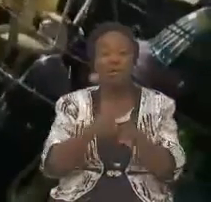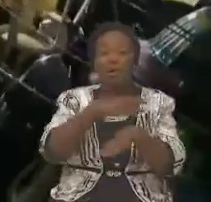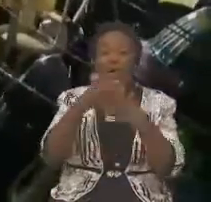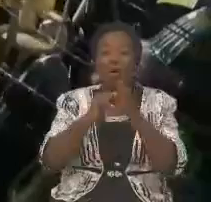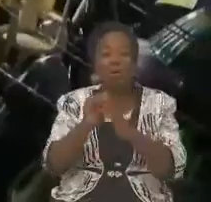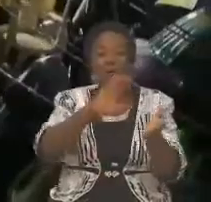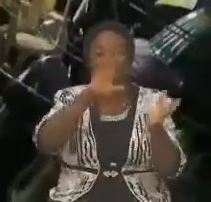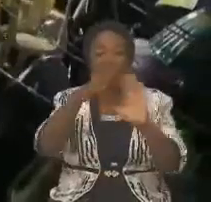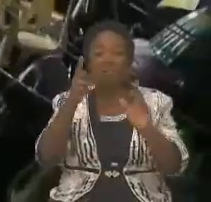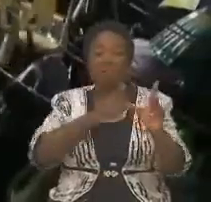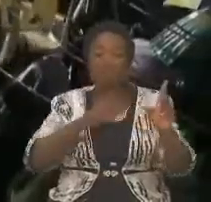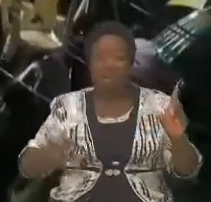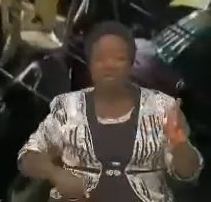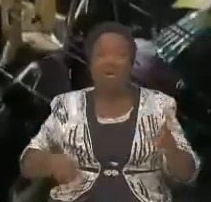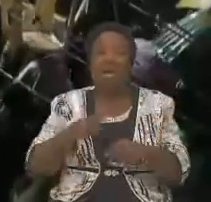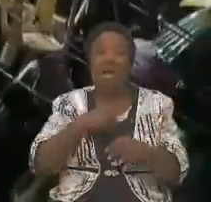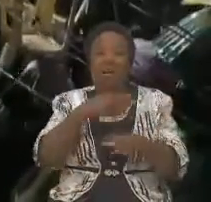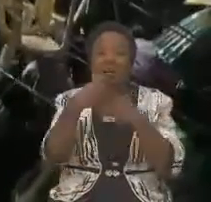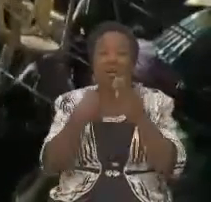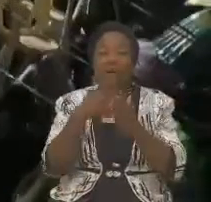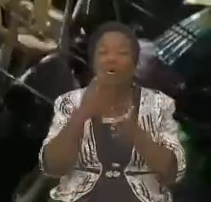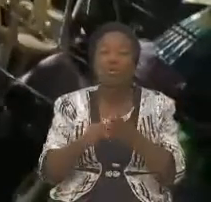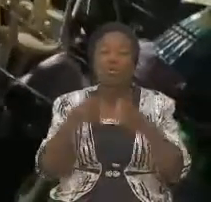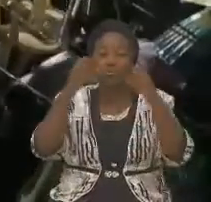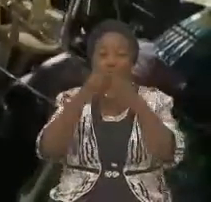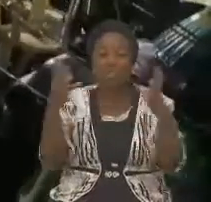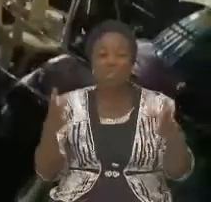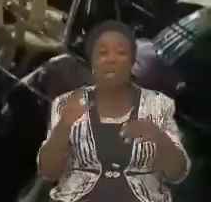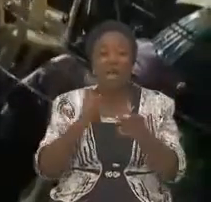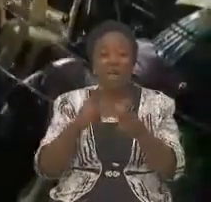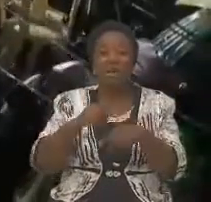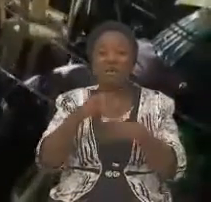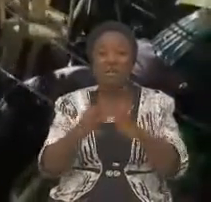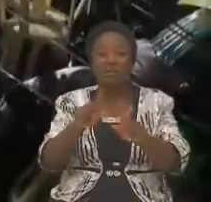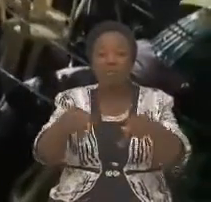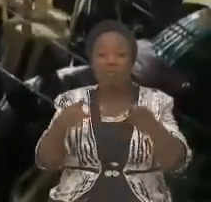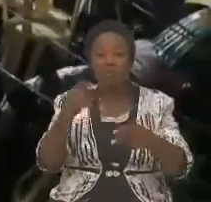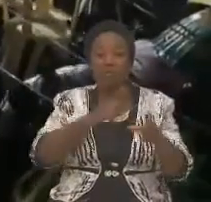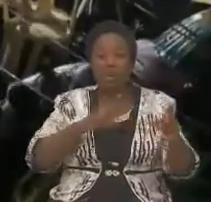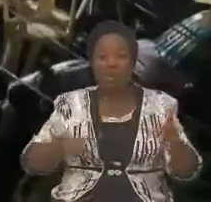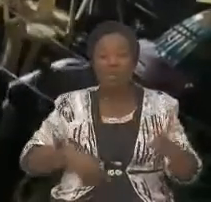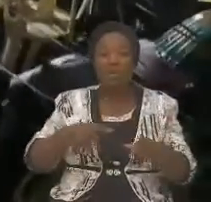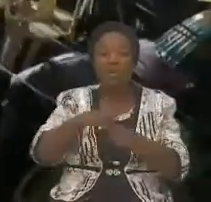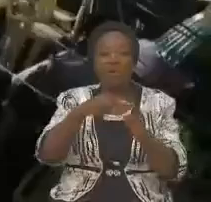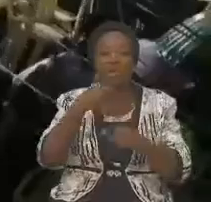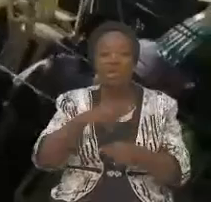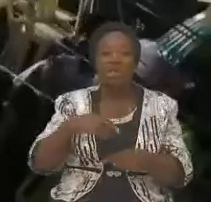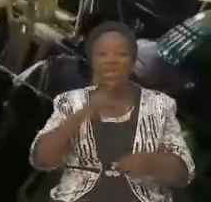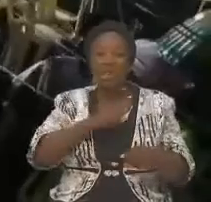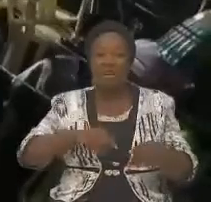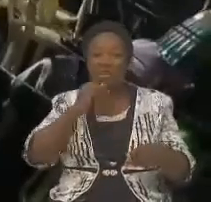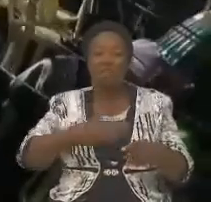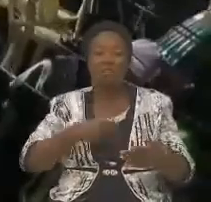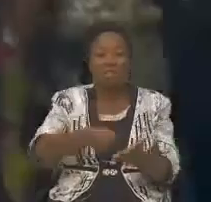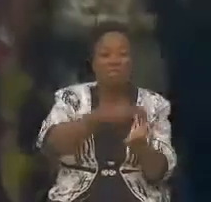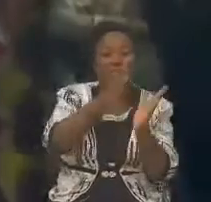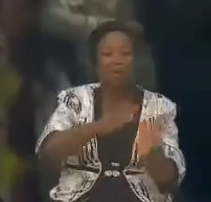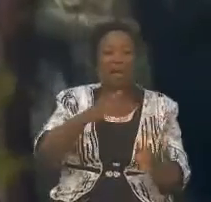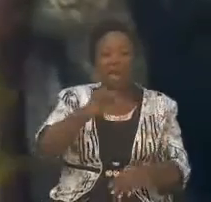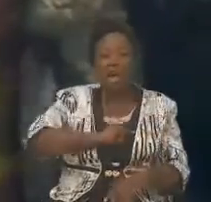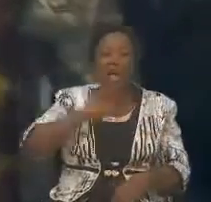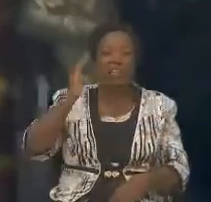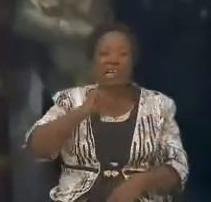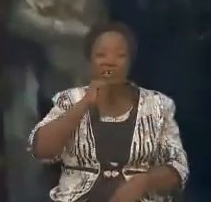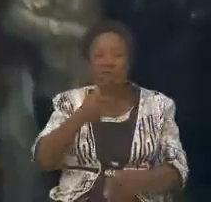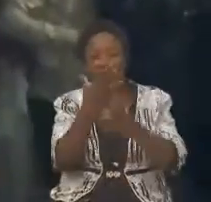am healed. I don't know about somebody there, but I said for me, I am